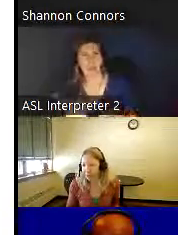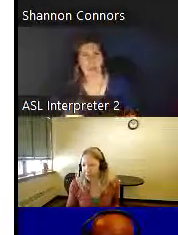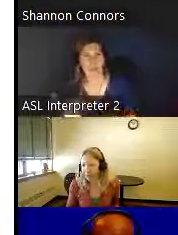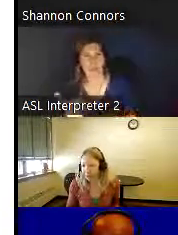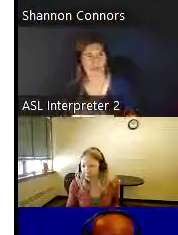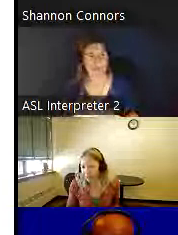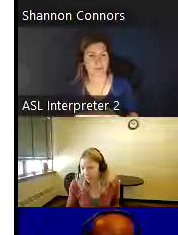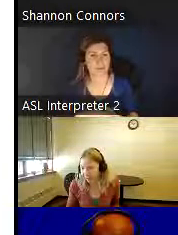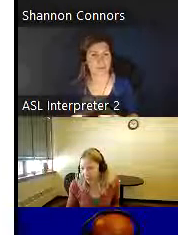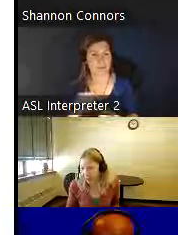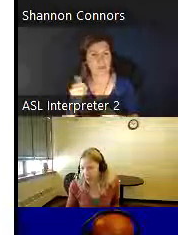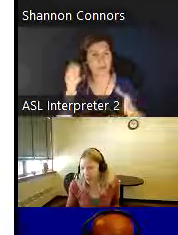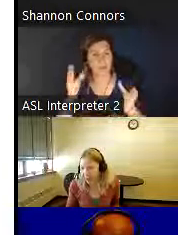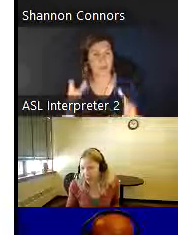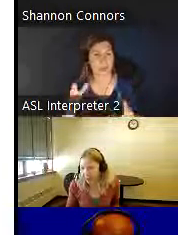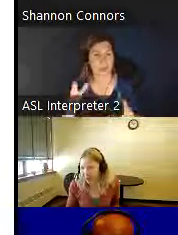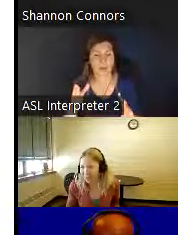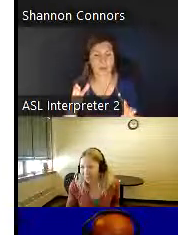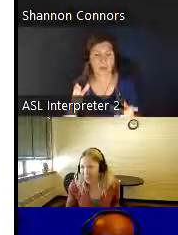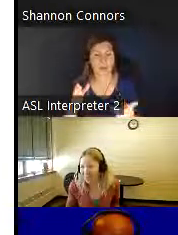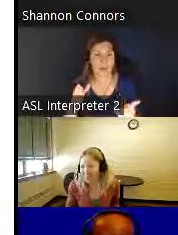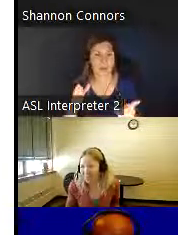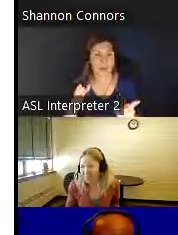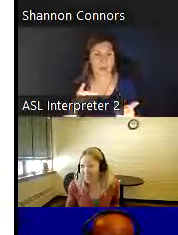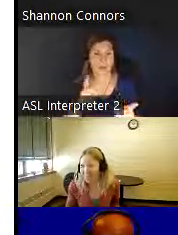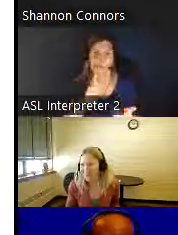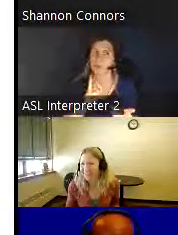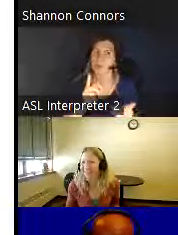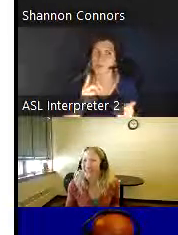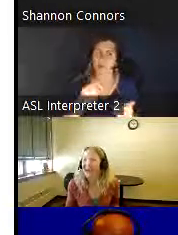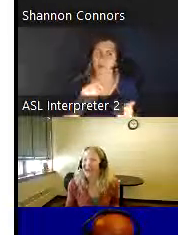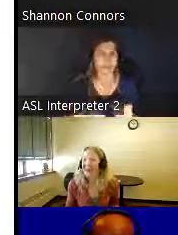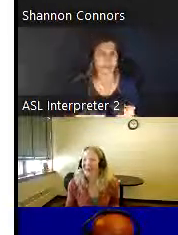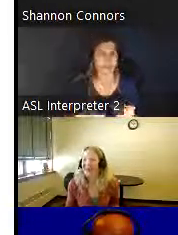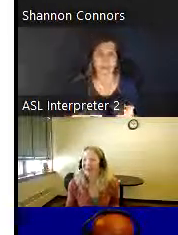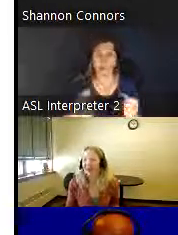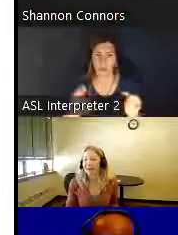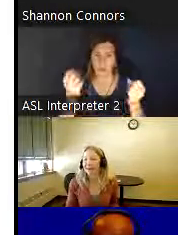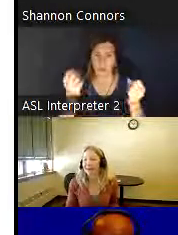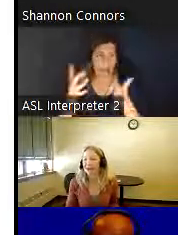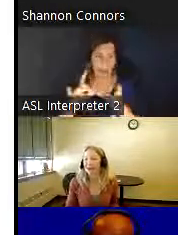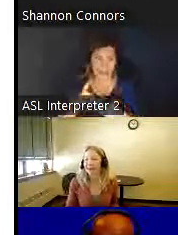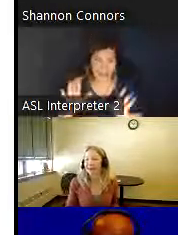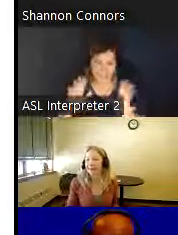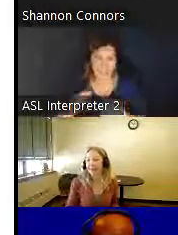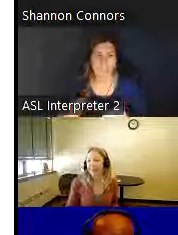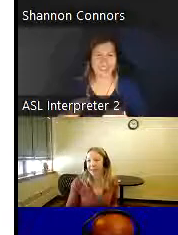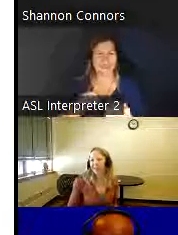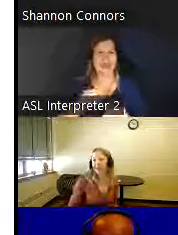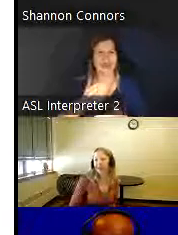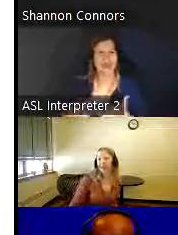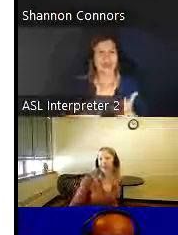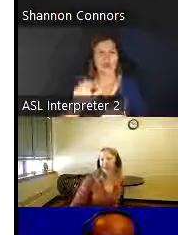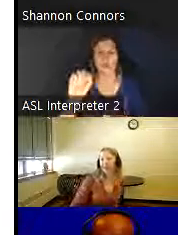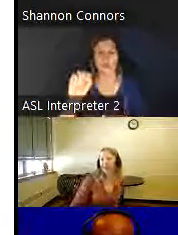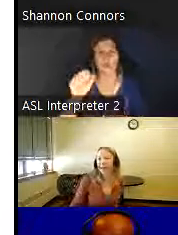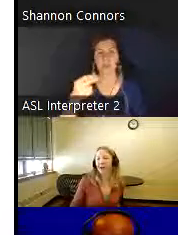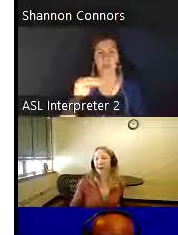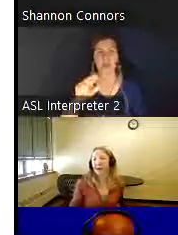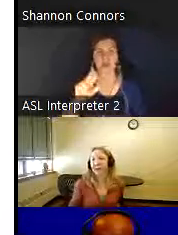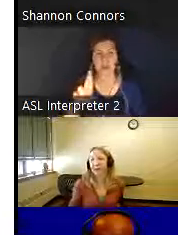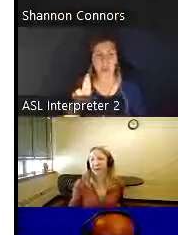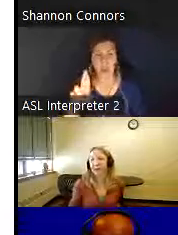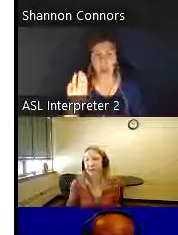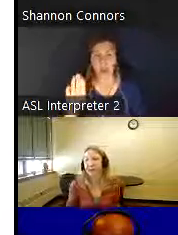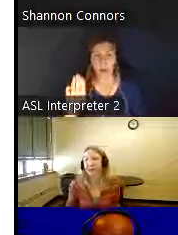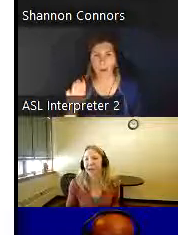you know, someone else had pointed out, of course, there's so many different texts coming in, that there are some, you know, shrub steppe publications that have come out